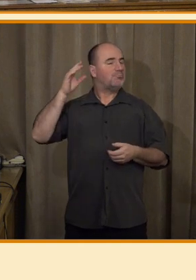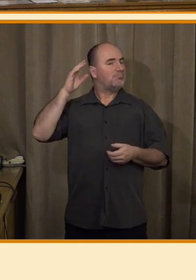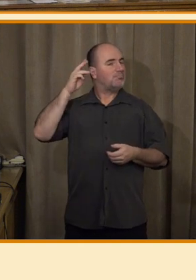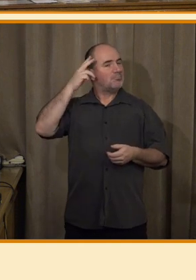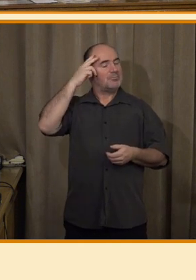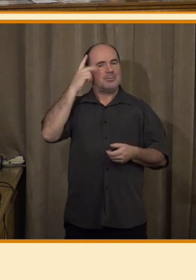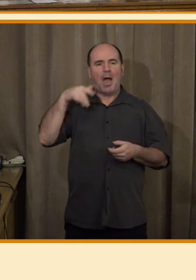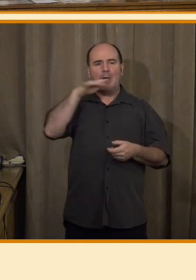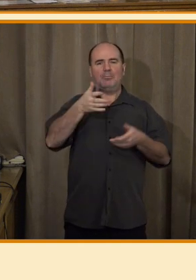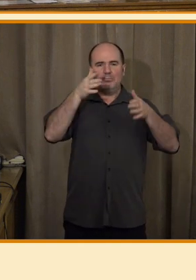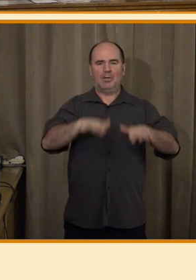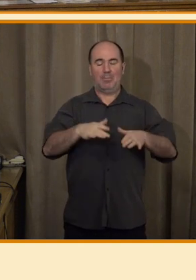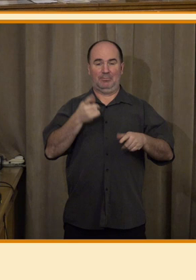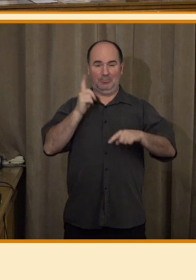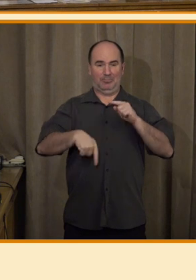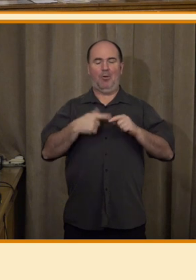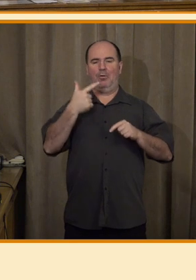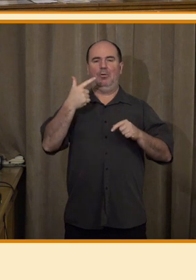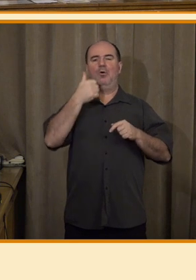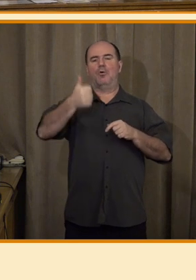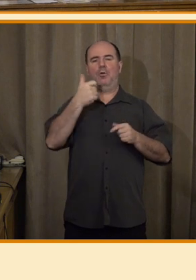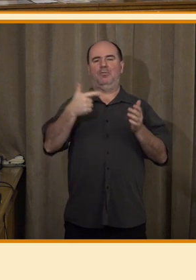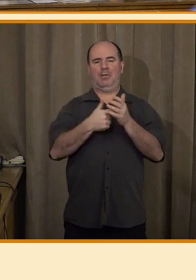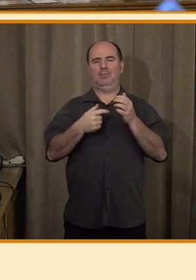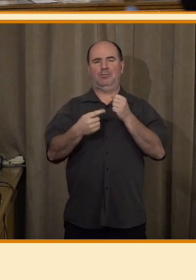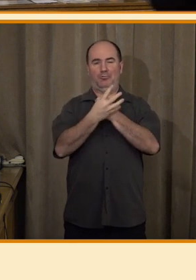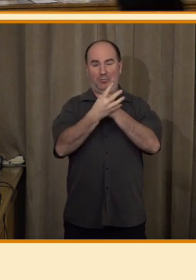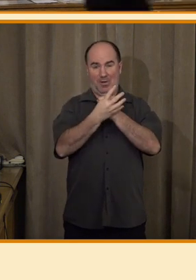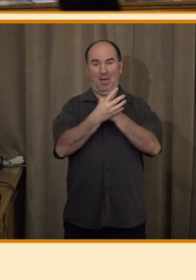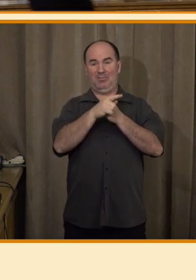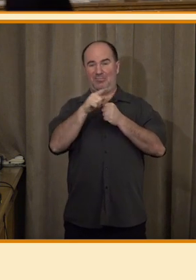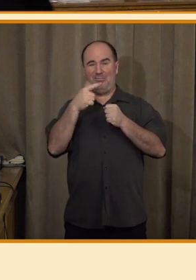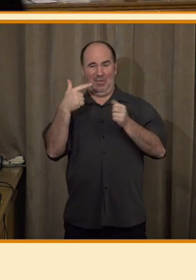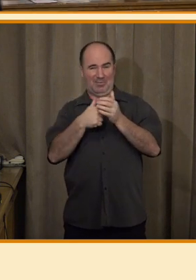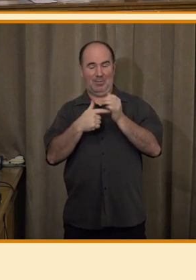of to 2015. ... ... ... ...